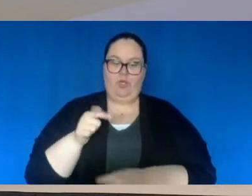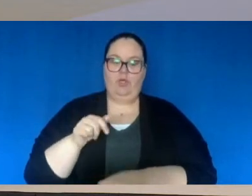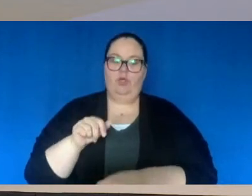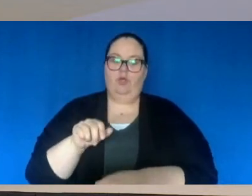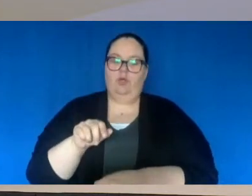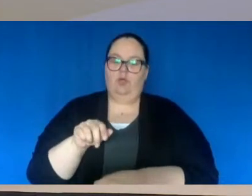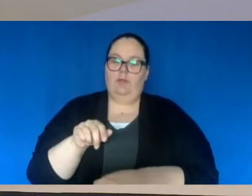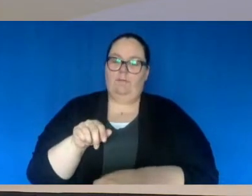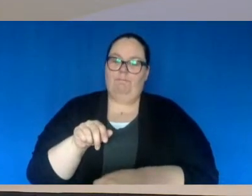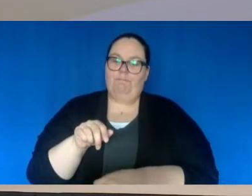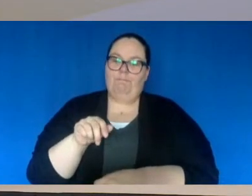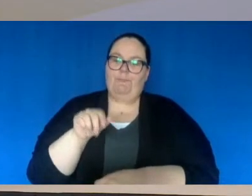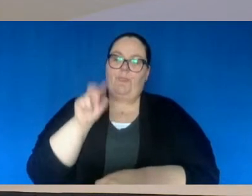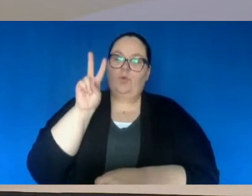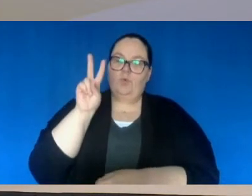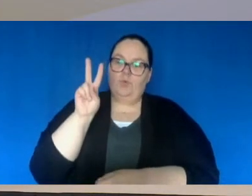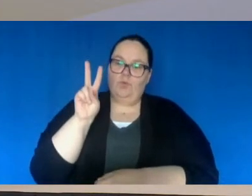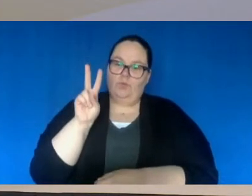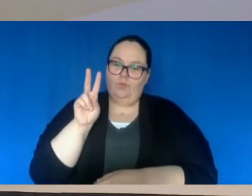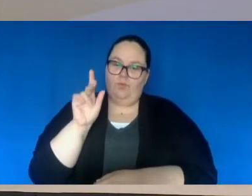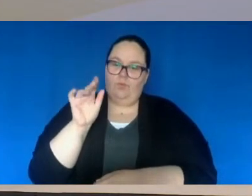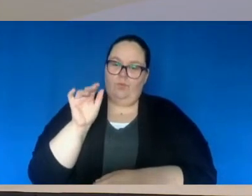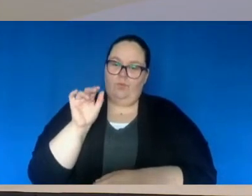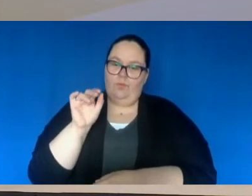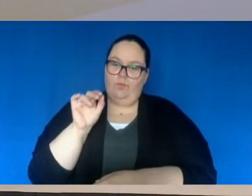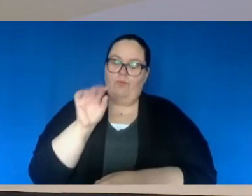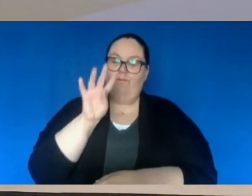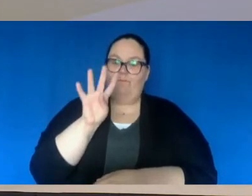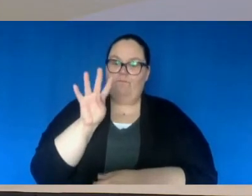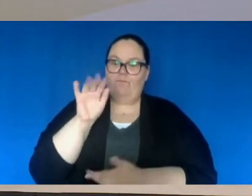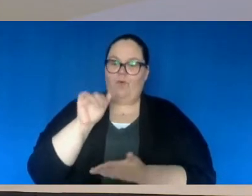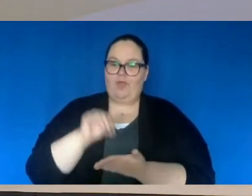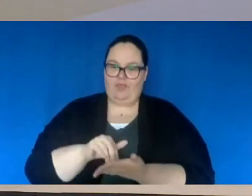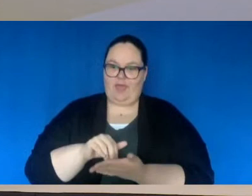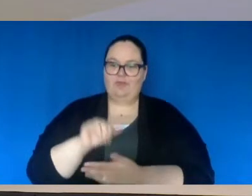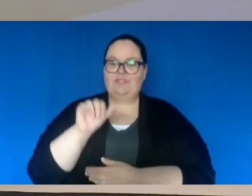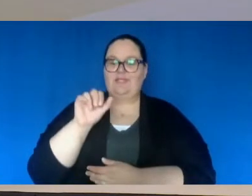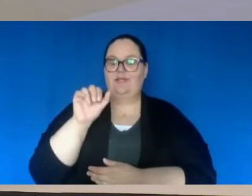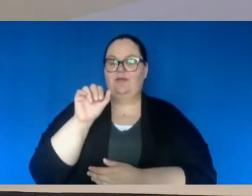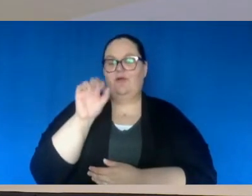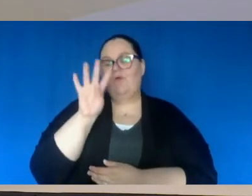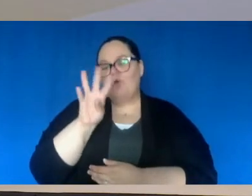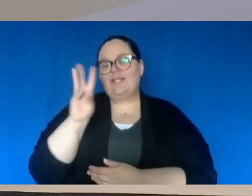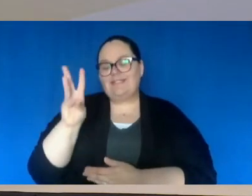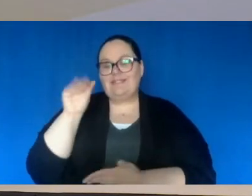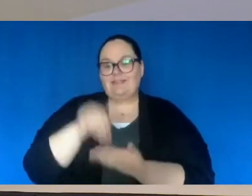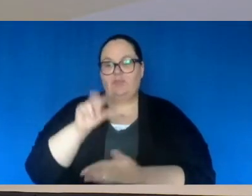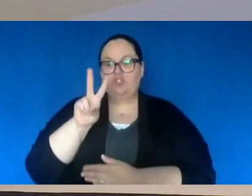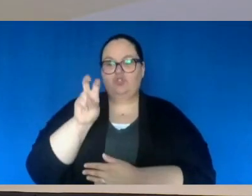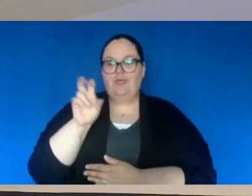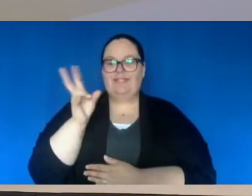46,278 doses of vaccine were administered, including 9,768 second doses.